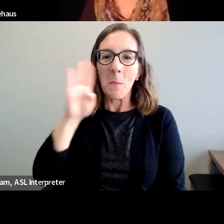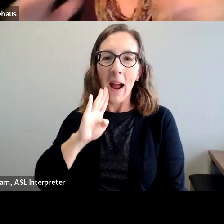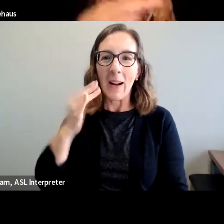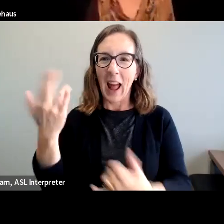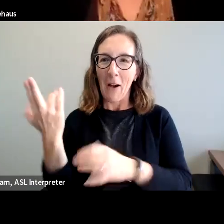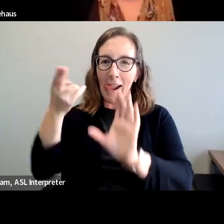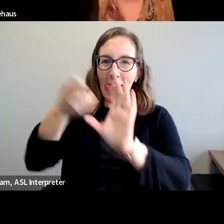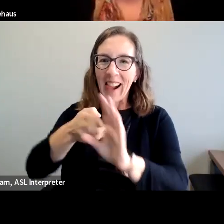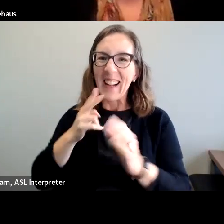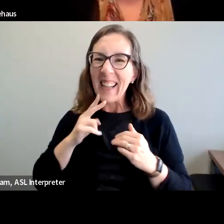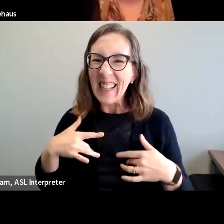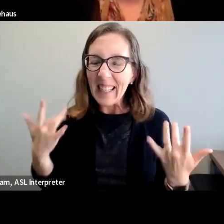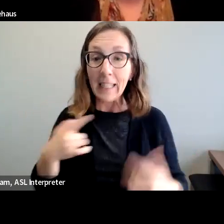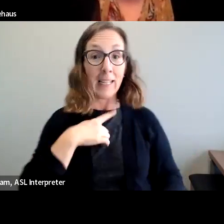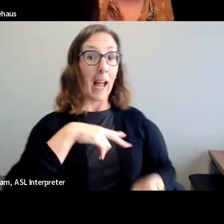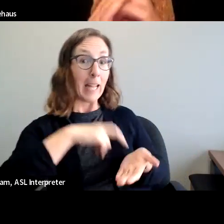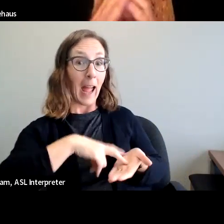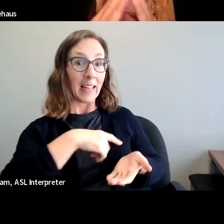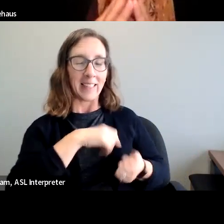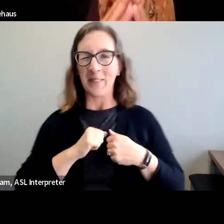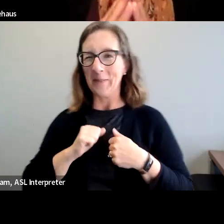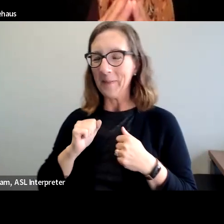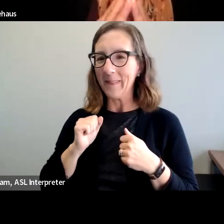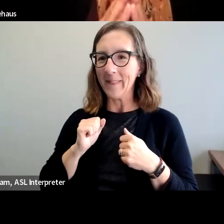Gerry. Yay!